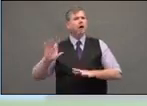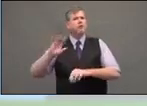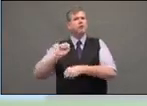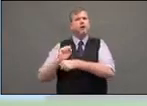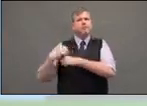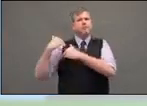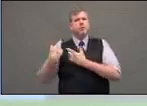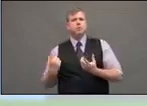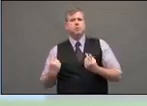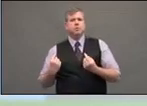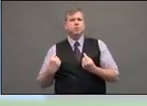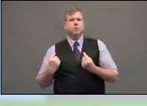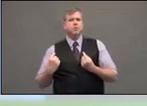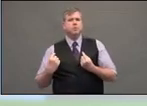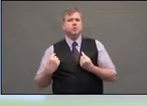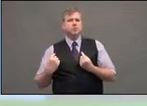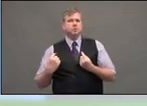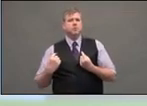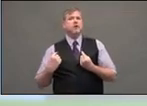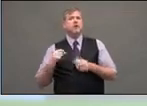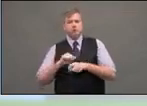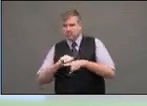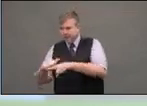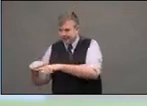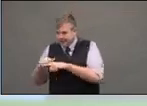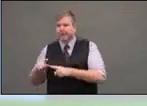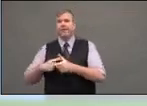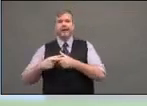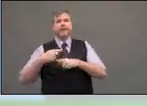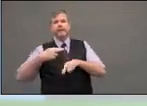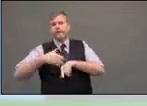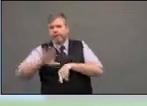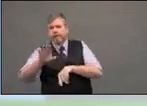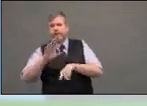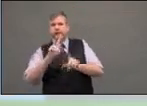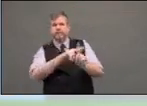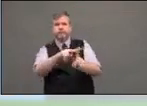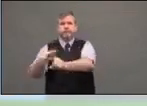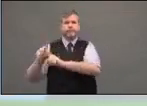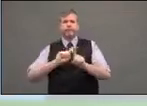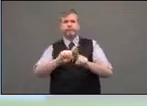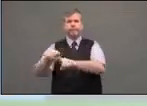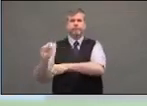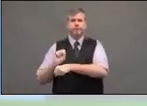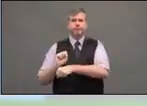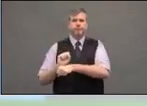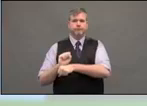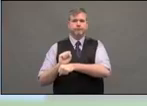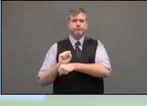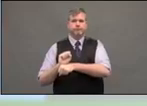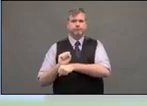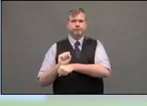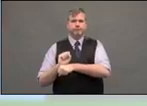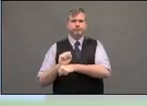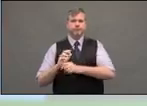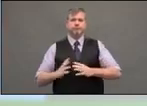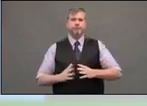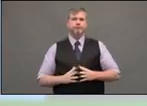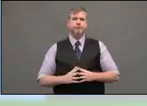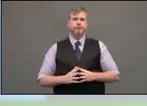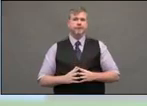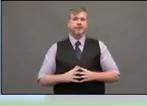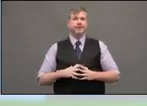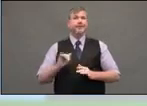is our county's commitment to this effort. We currently have 50 public health and other county staff who are already engaged in this work. And